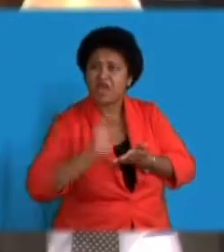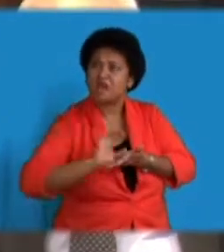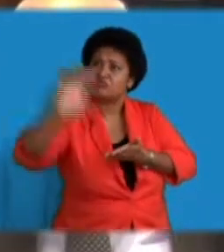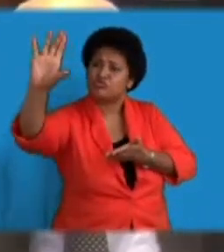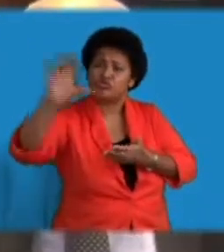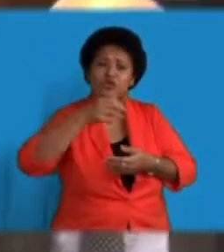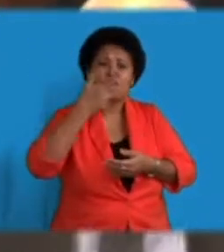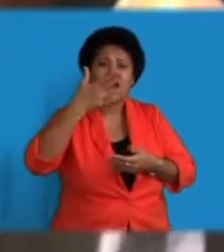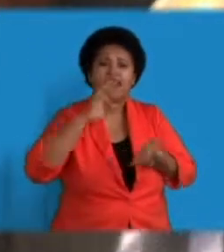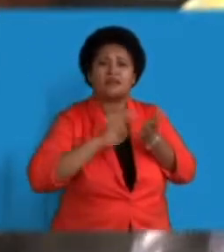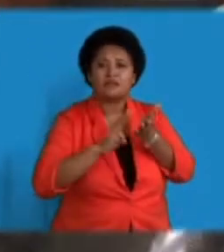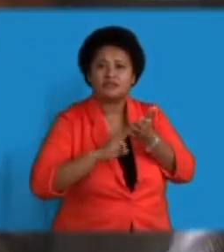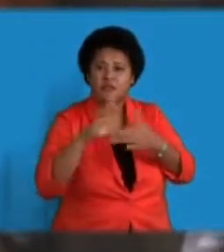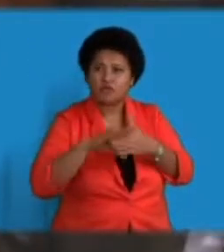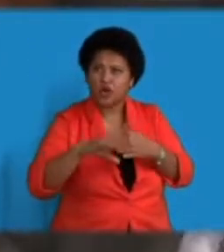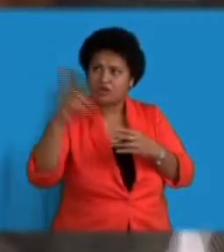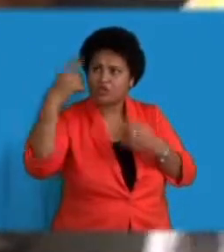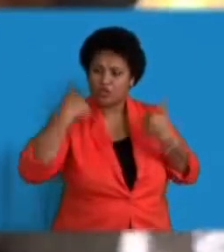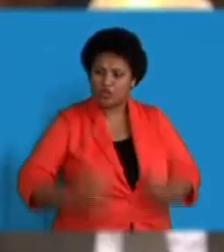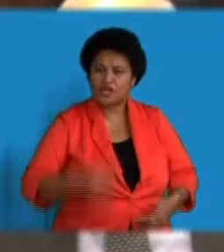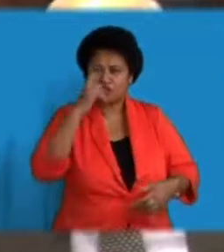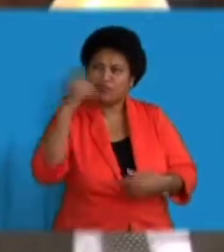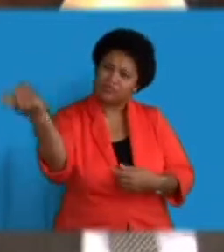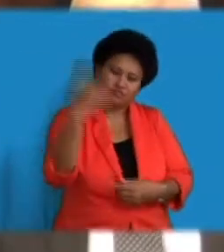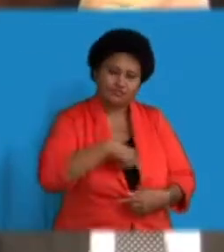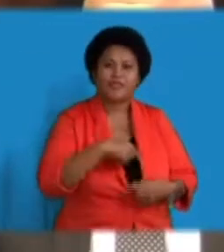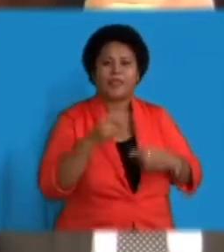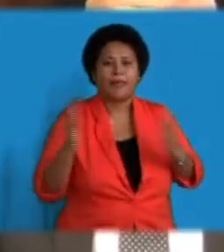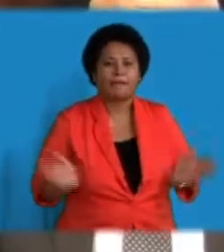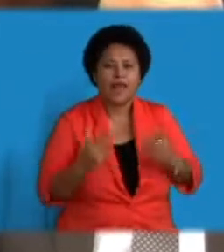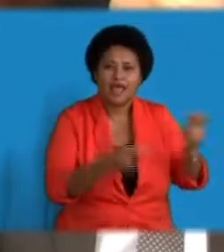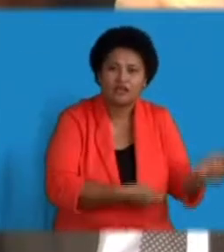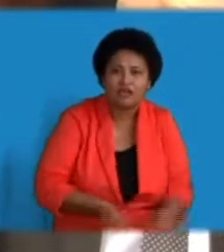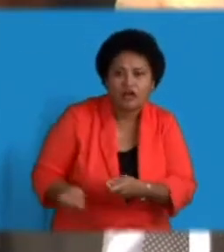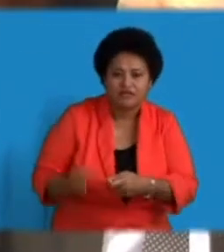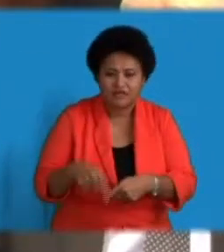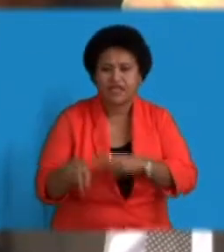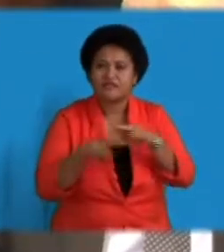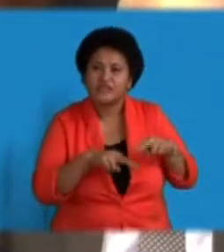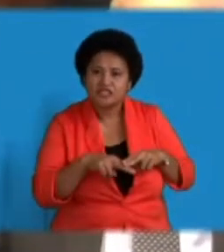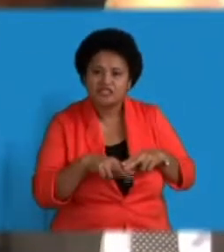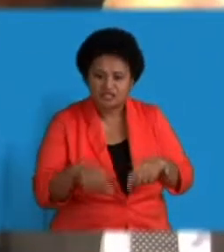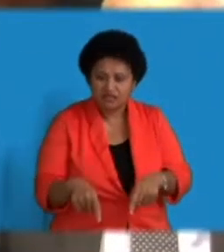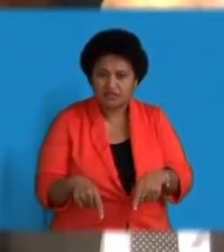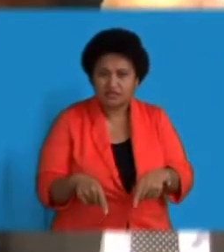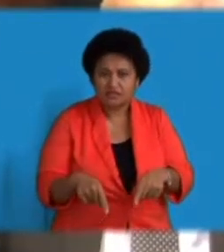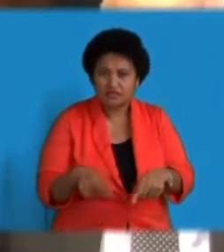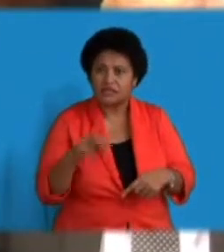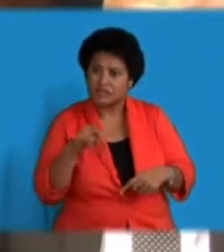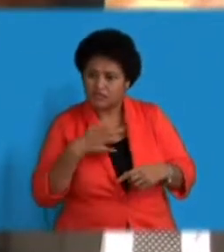here. Can you assure this House that you will be looking at more allocations to